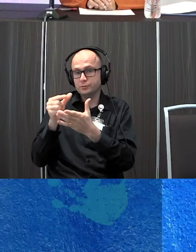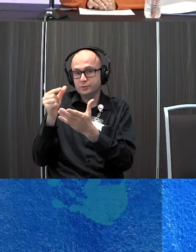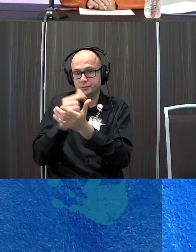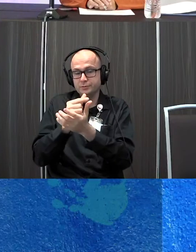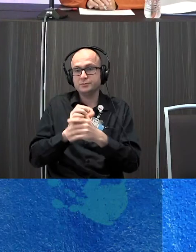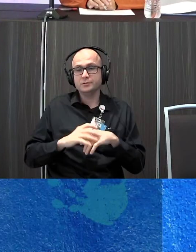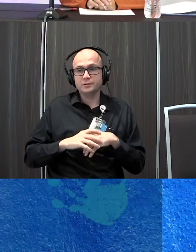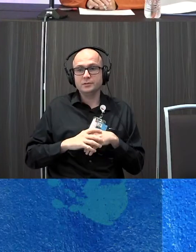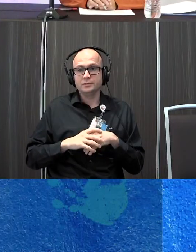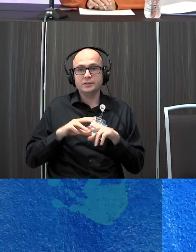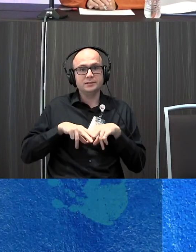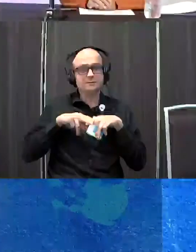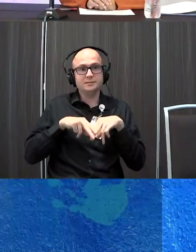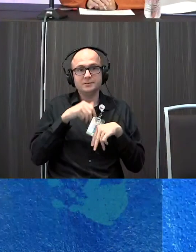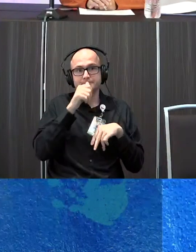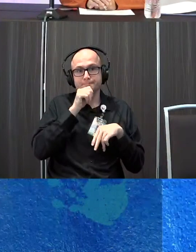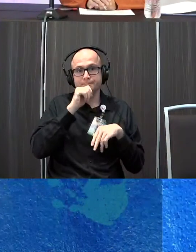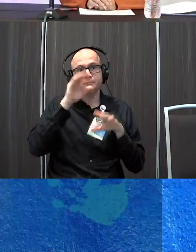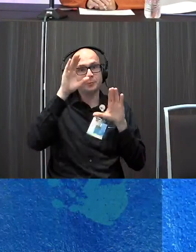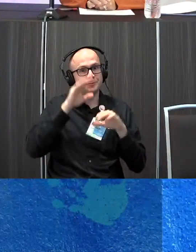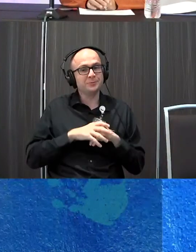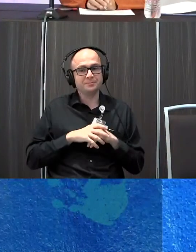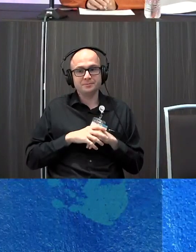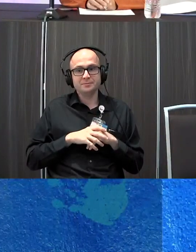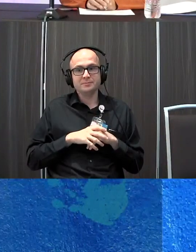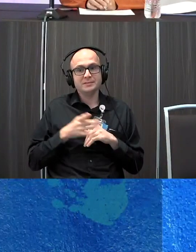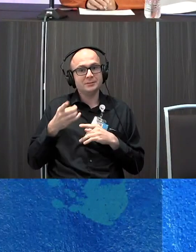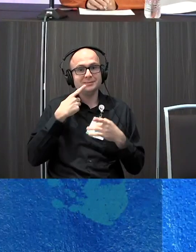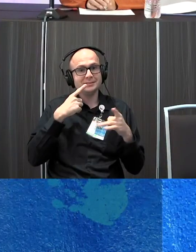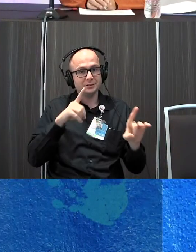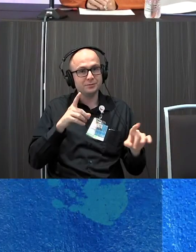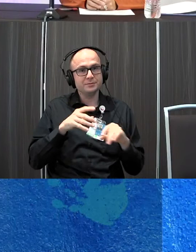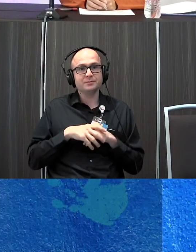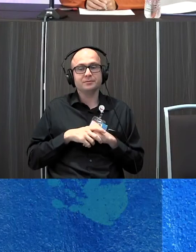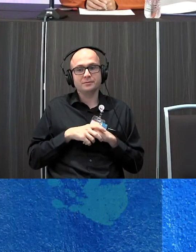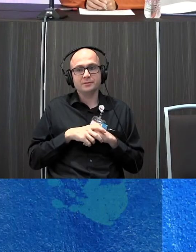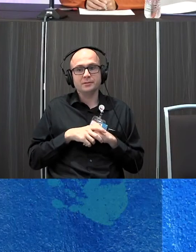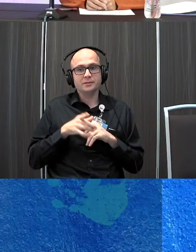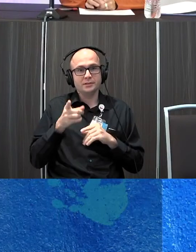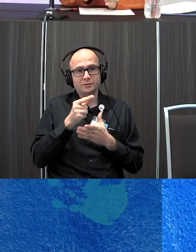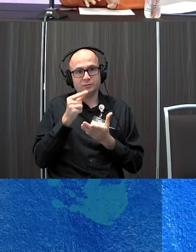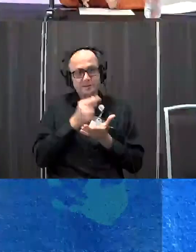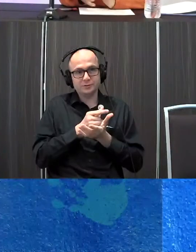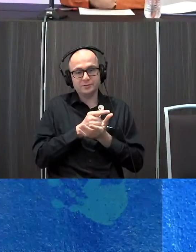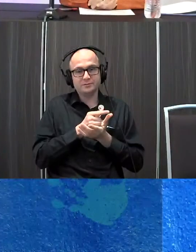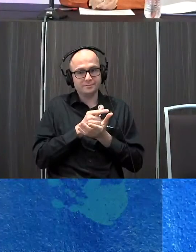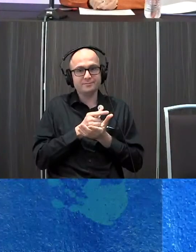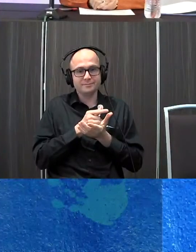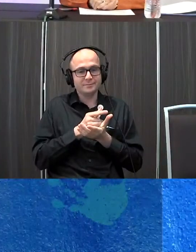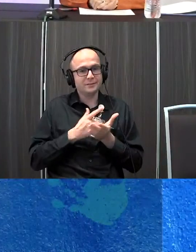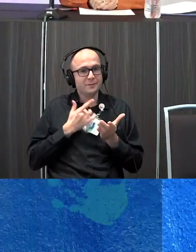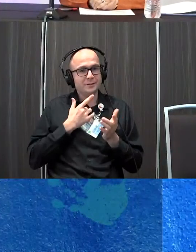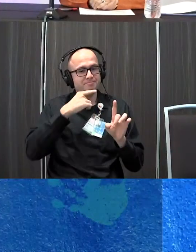graduation and sit through it, which was huge. So he did it. So he was successful in doing that, and she graduated. So I feel like that's a